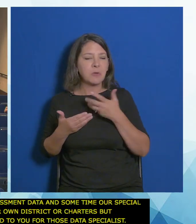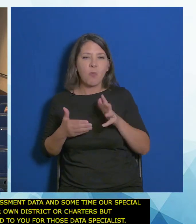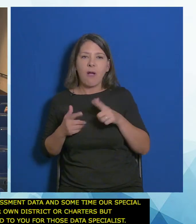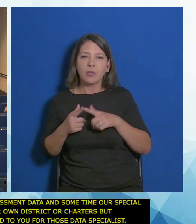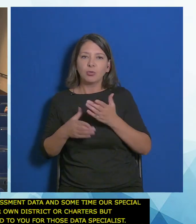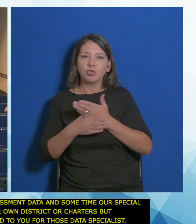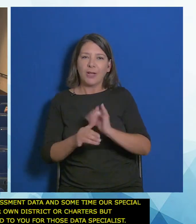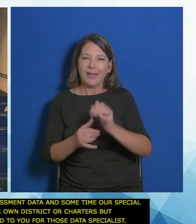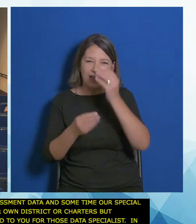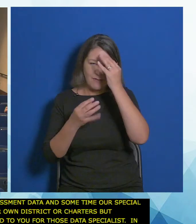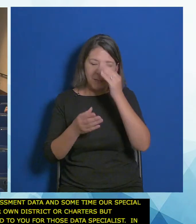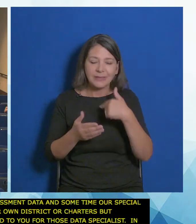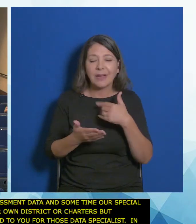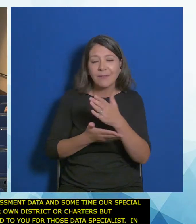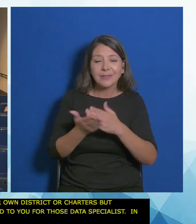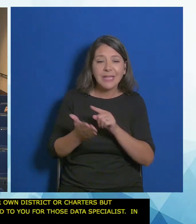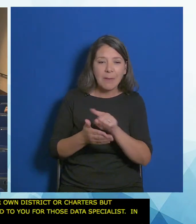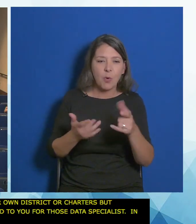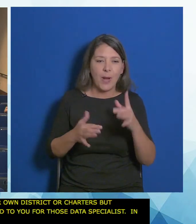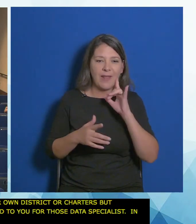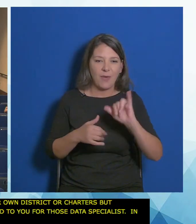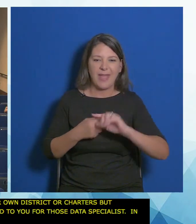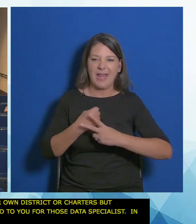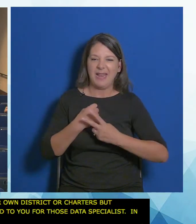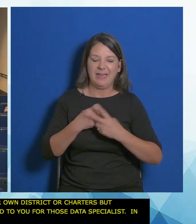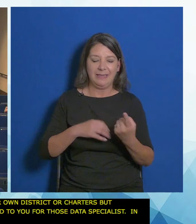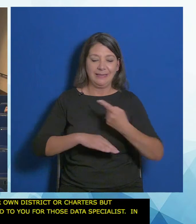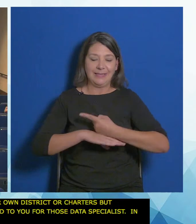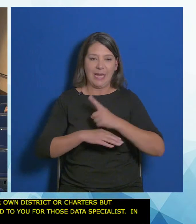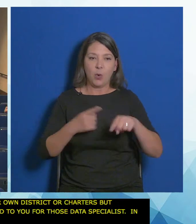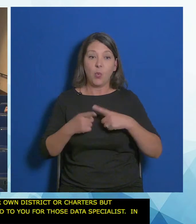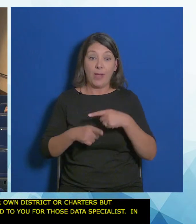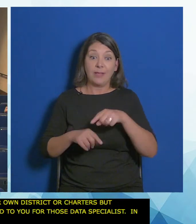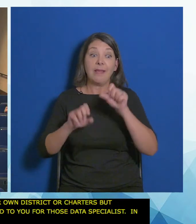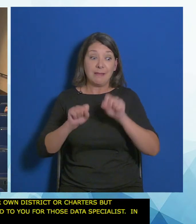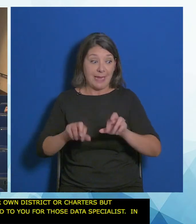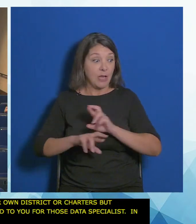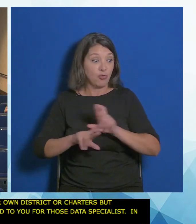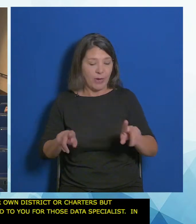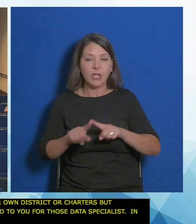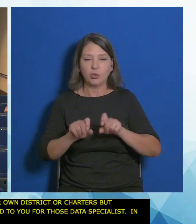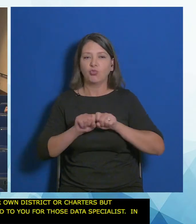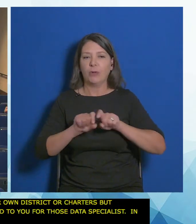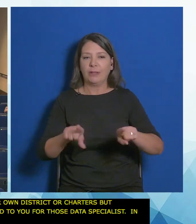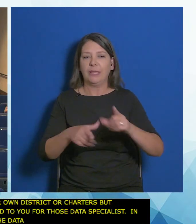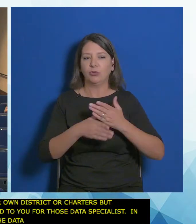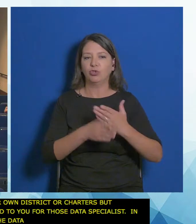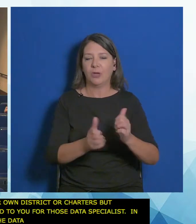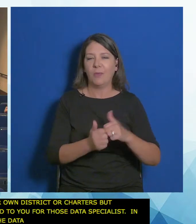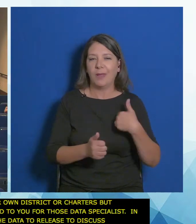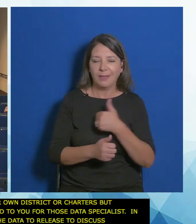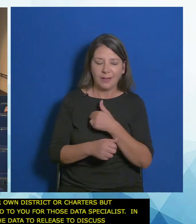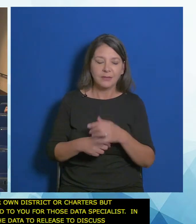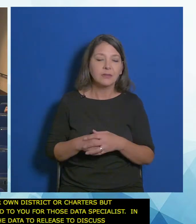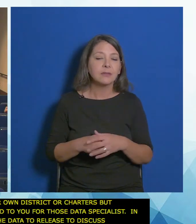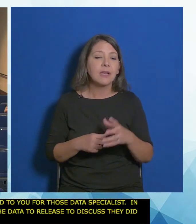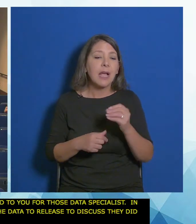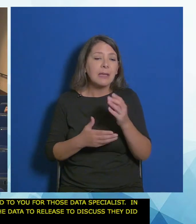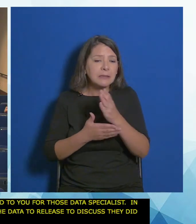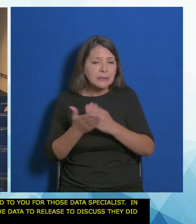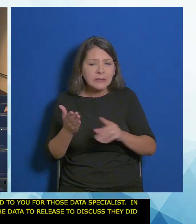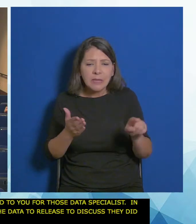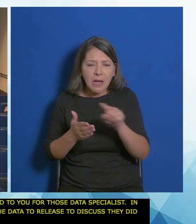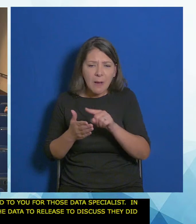districts in our state that are waiting for the embargo date before they'll release it to us. And they also didn't feel it fell between the partnership